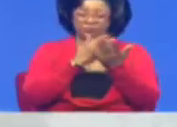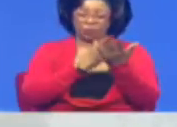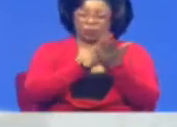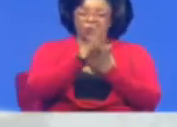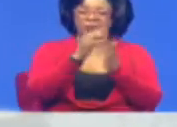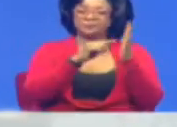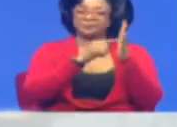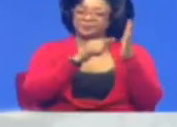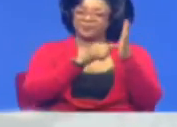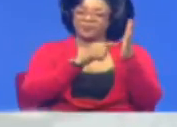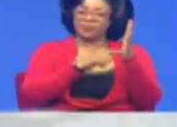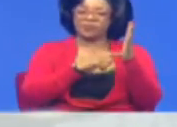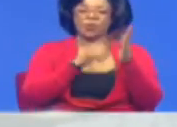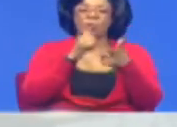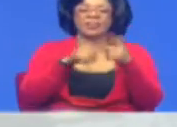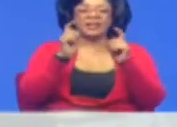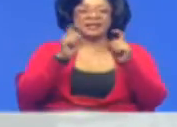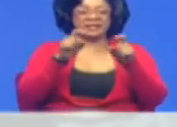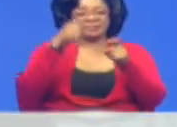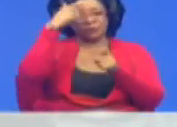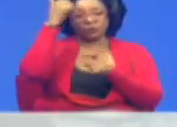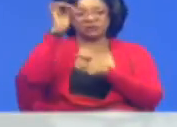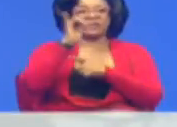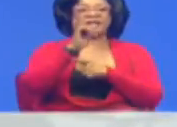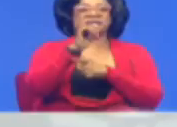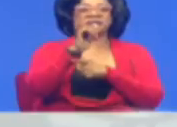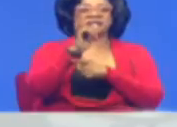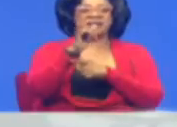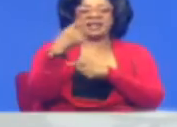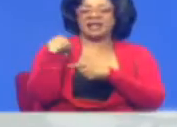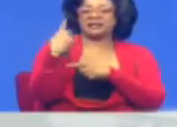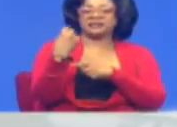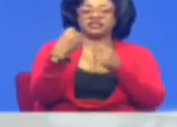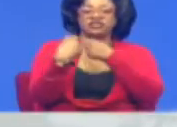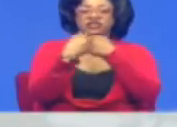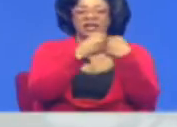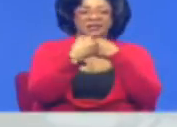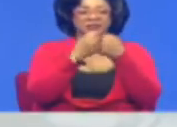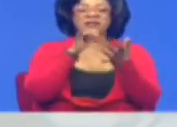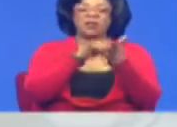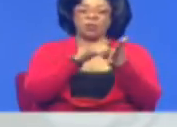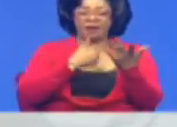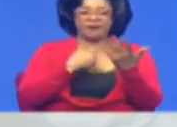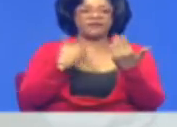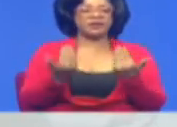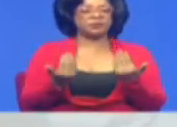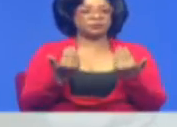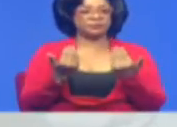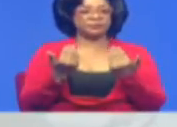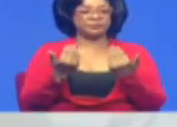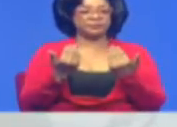of whereabouts, because that is the latest challenge that we are seeing at the moment.